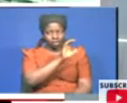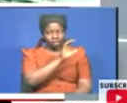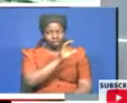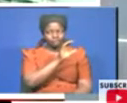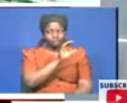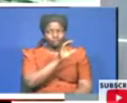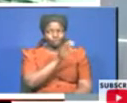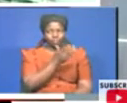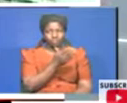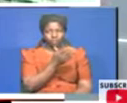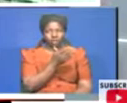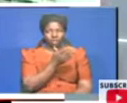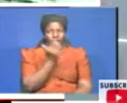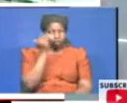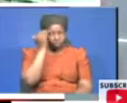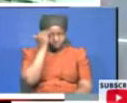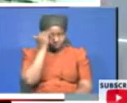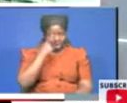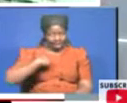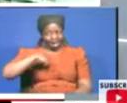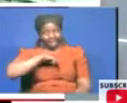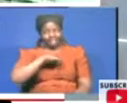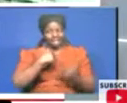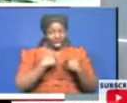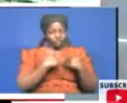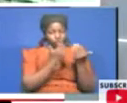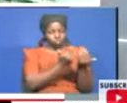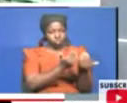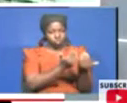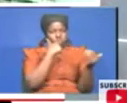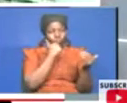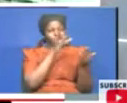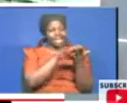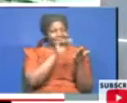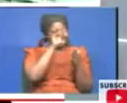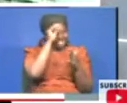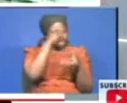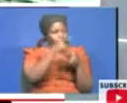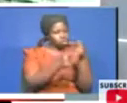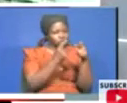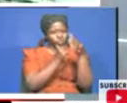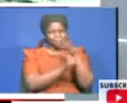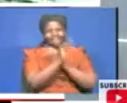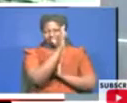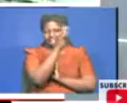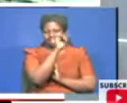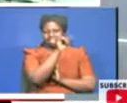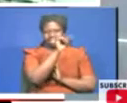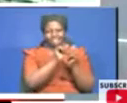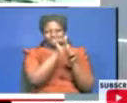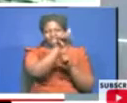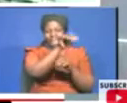Mm-hmm. You know, we have children who are still learning under trees. Yes. In those far-flung areas. In